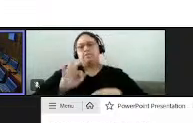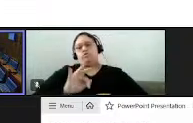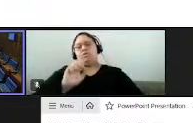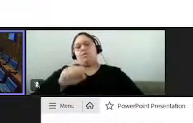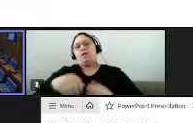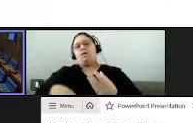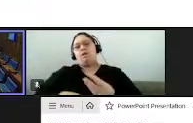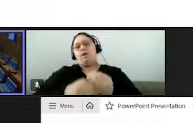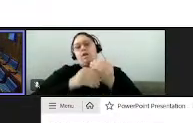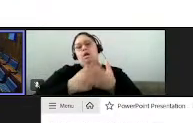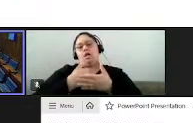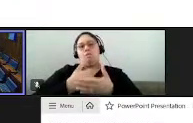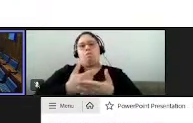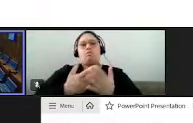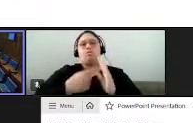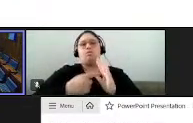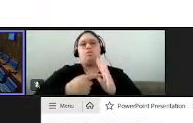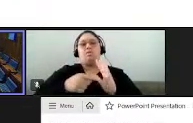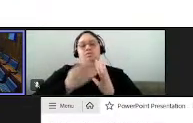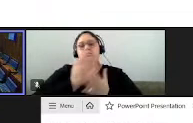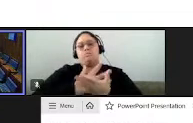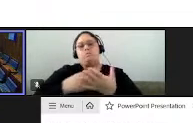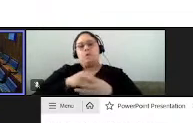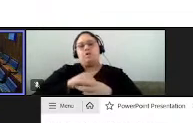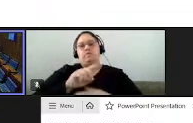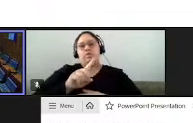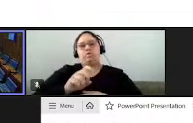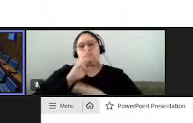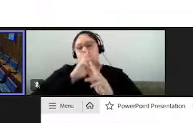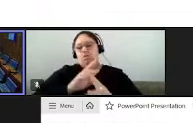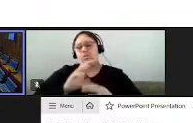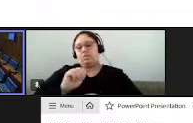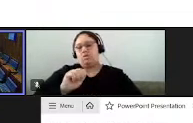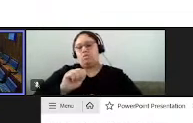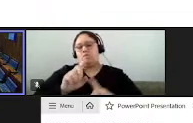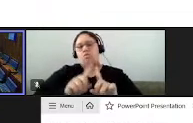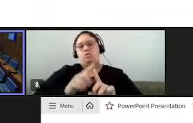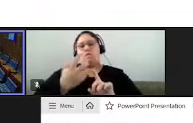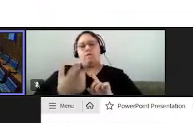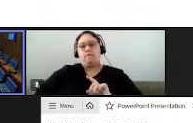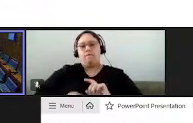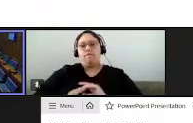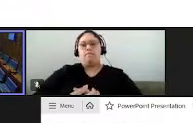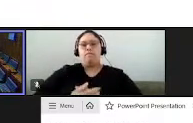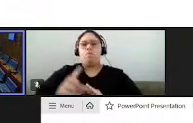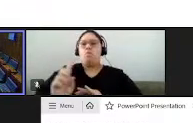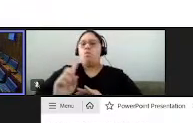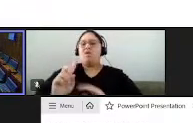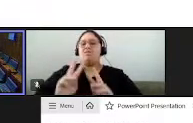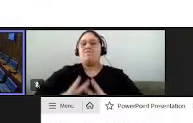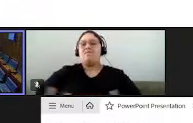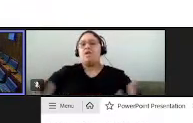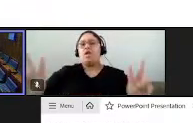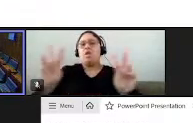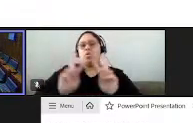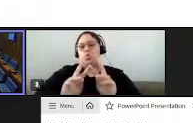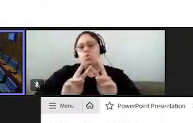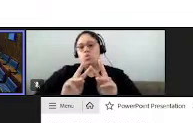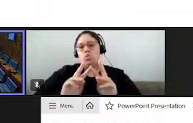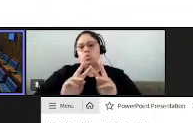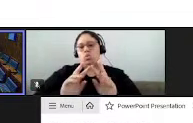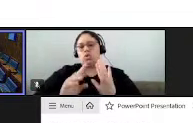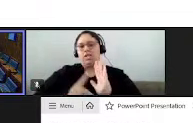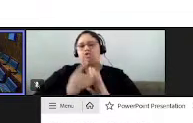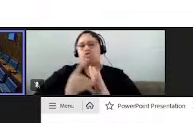assist by indicating, because I think this is part of the question that Honourable Maseko had asked, well, what value would the